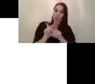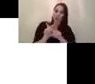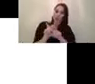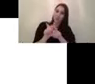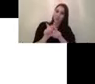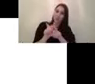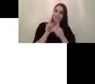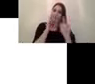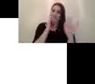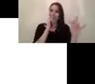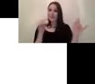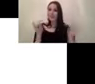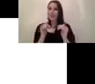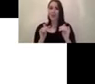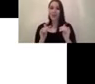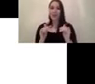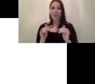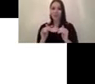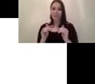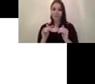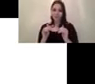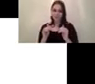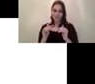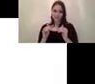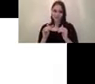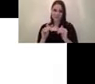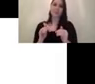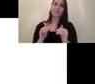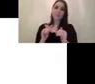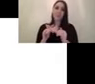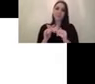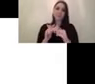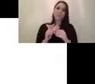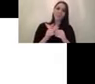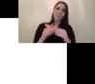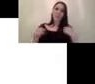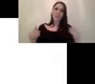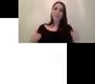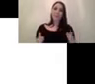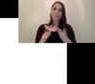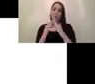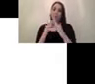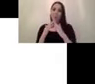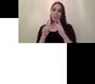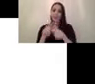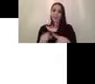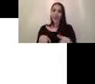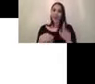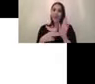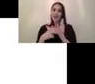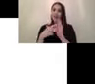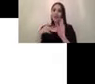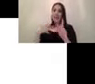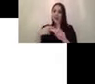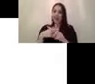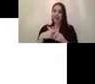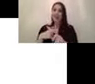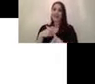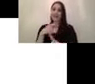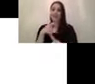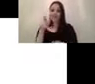the feature aggregation pyramid, like the neck, it's called the neck, and